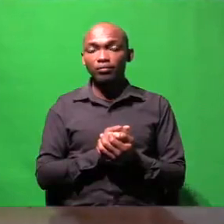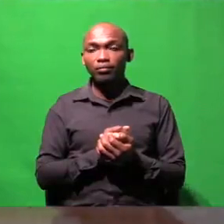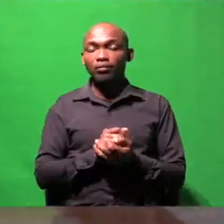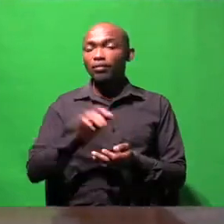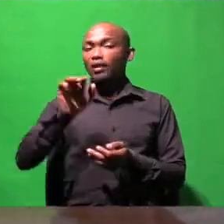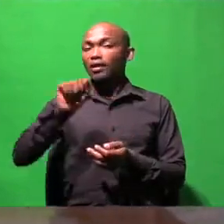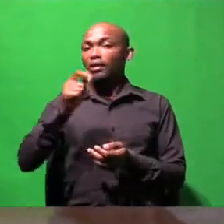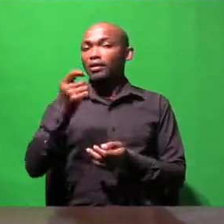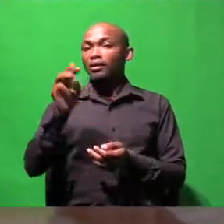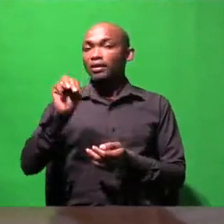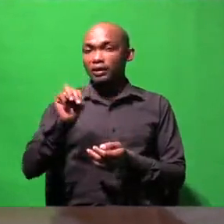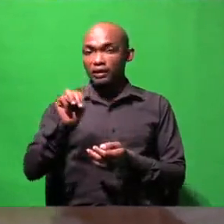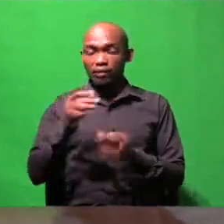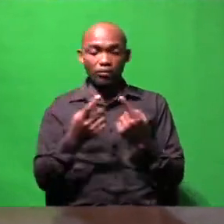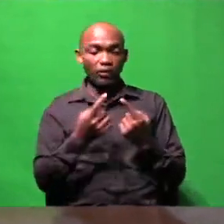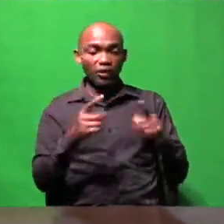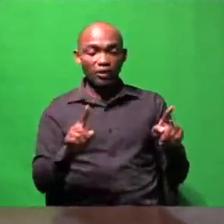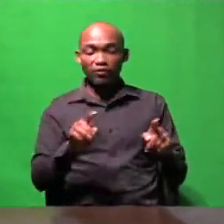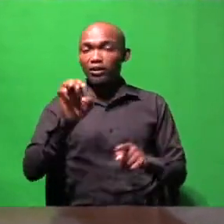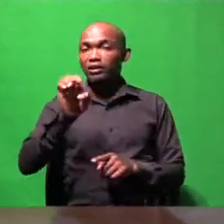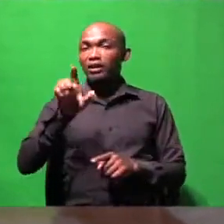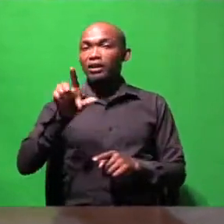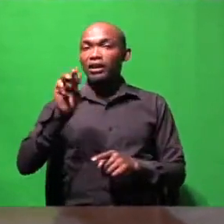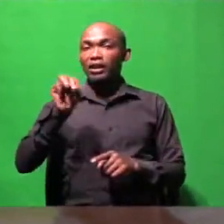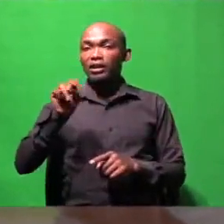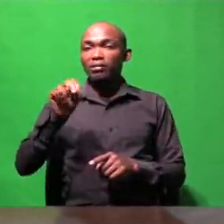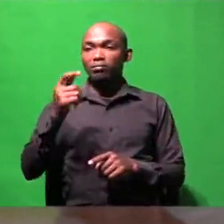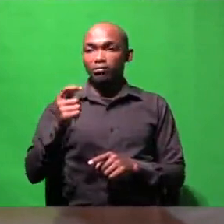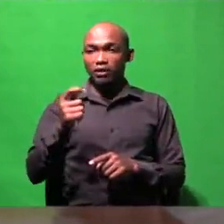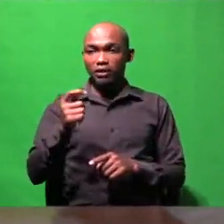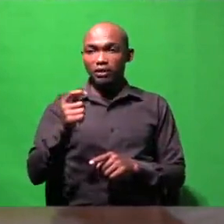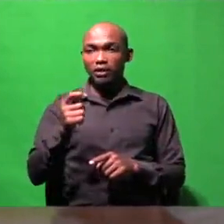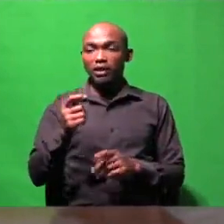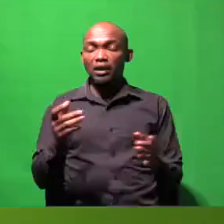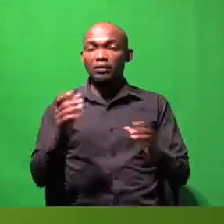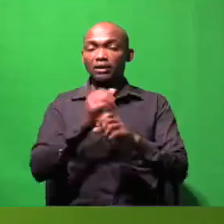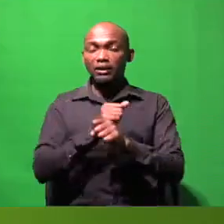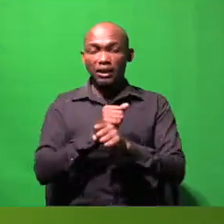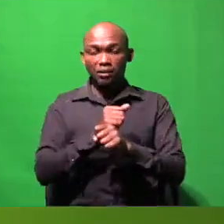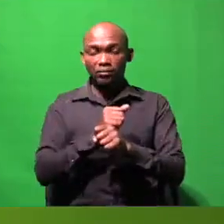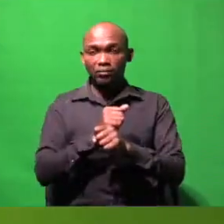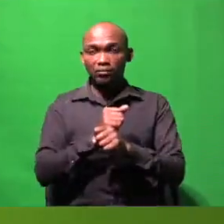atom of different element can have some similarities.